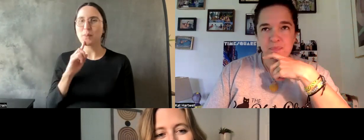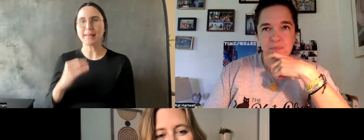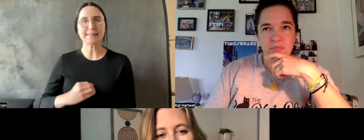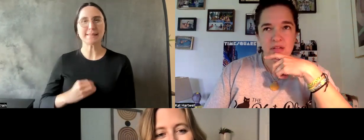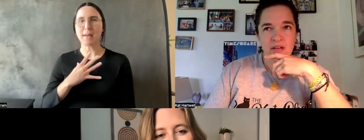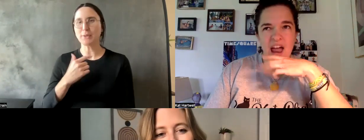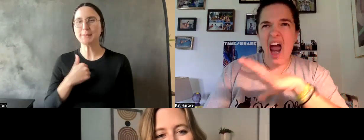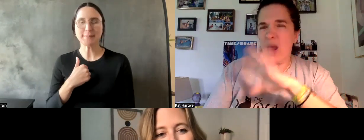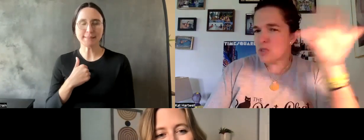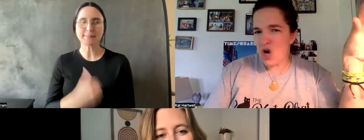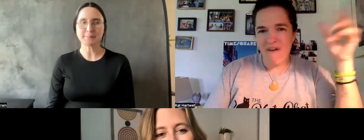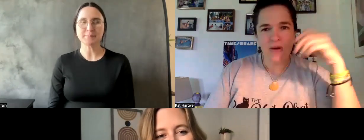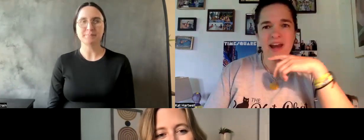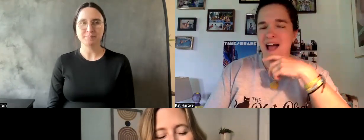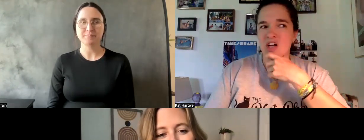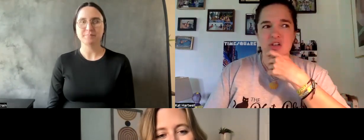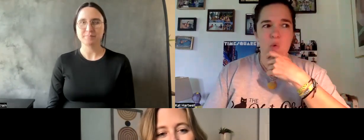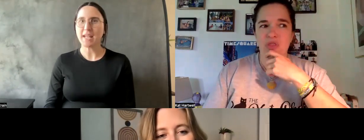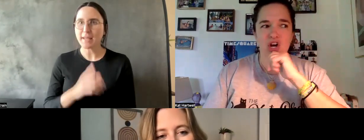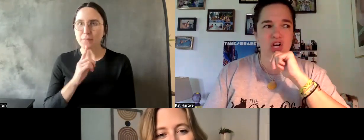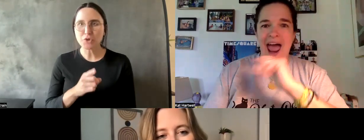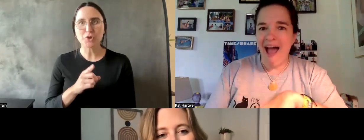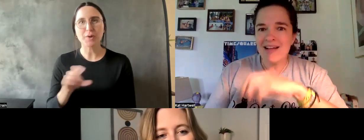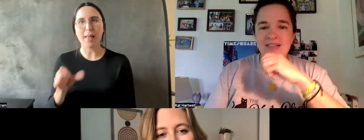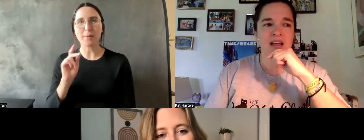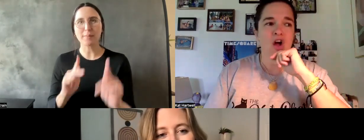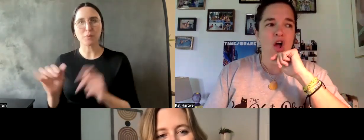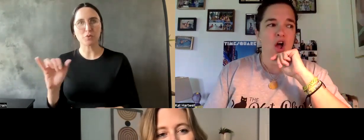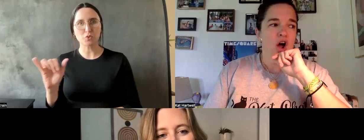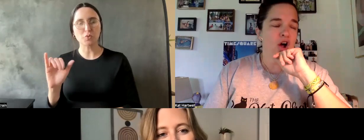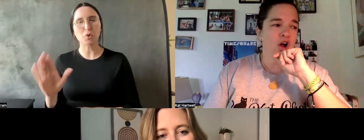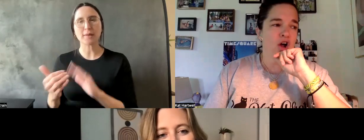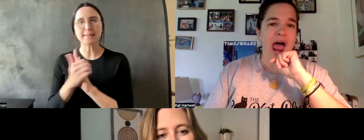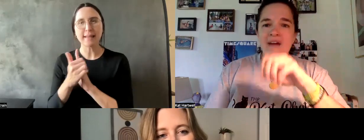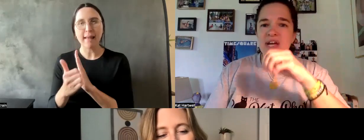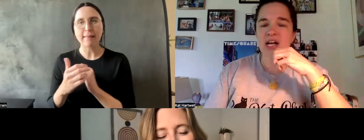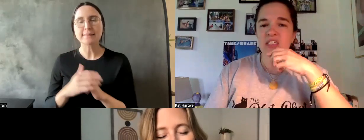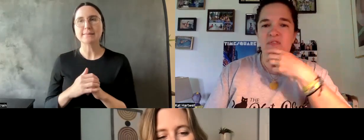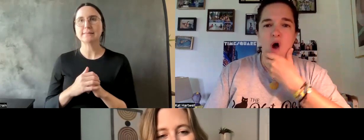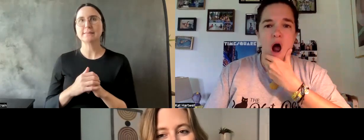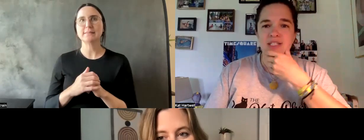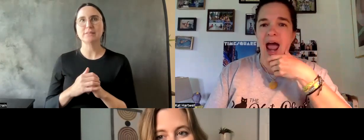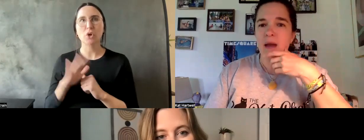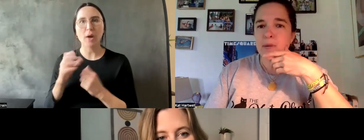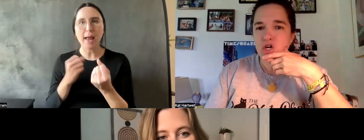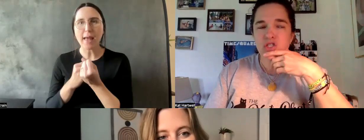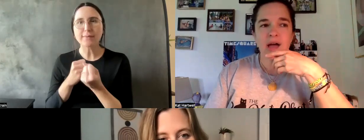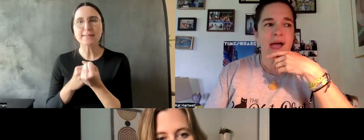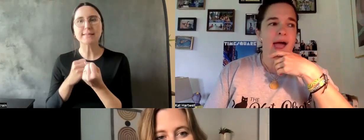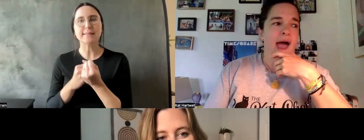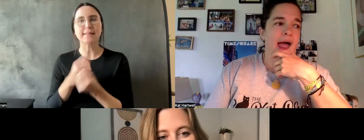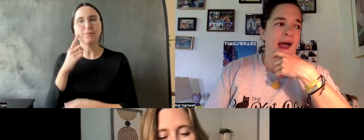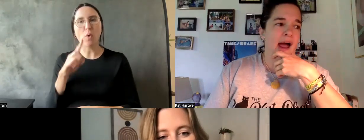me. And I'm sure everybody else with her talent, her advocate for